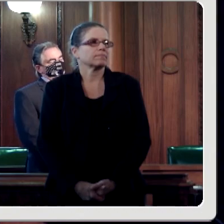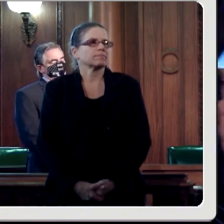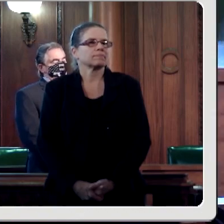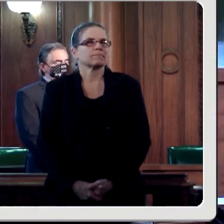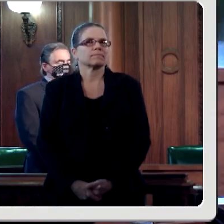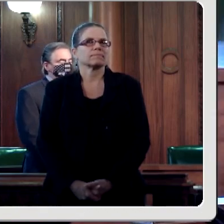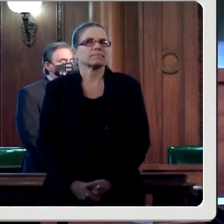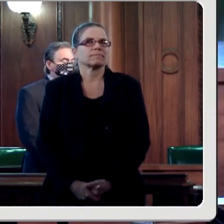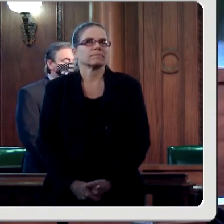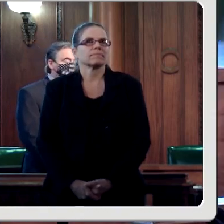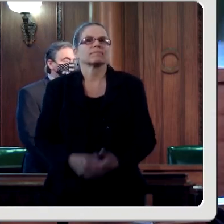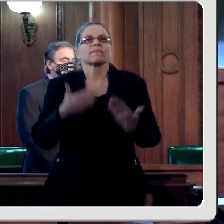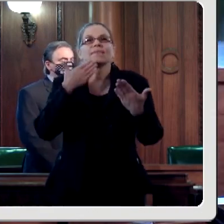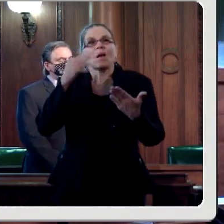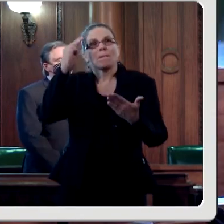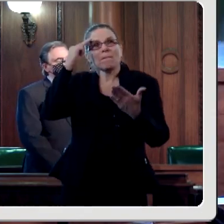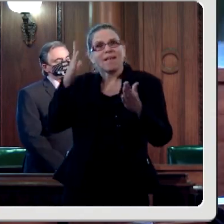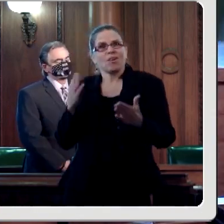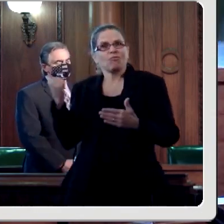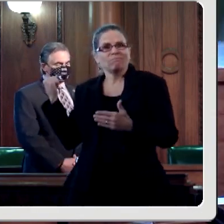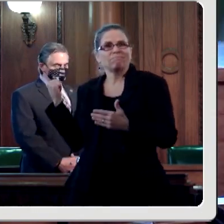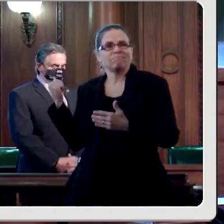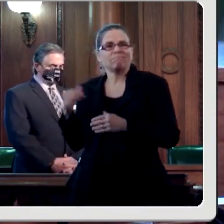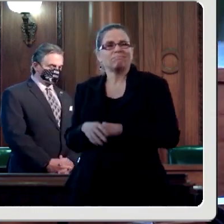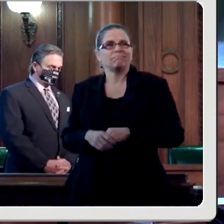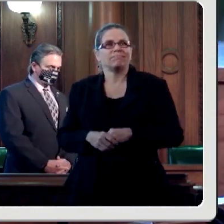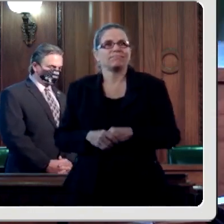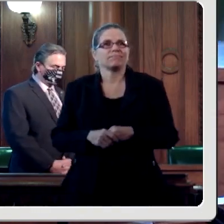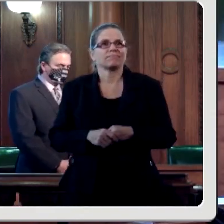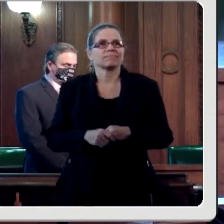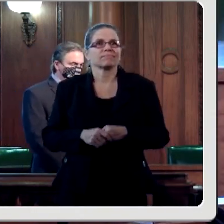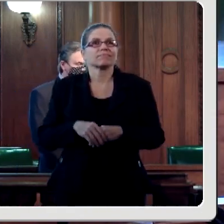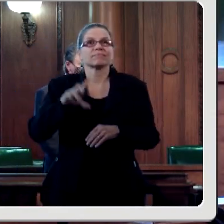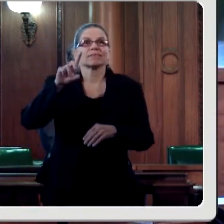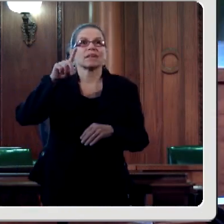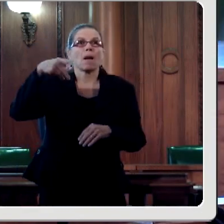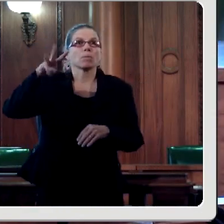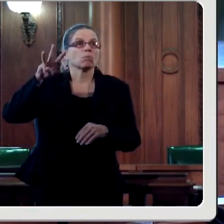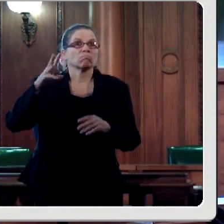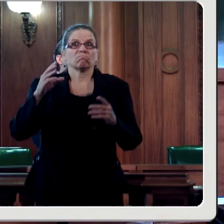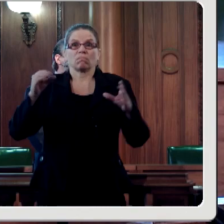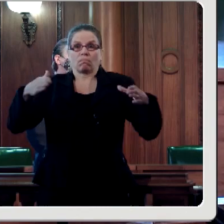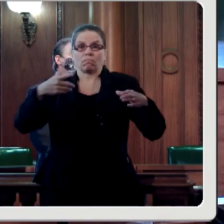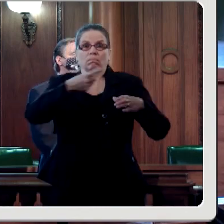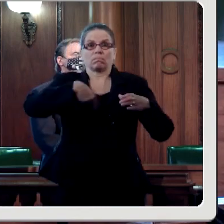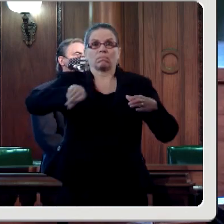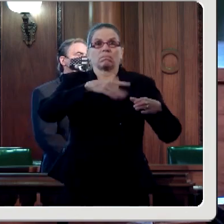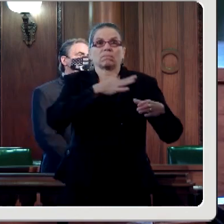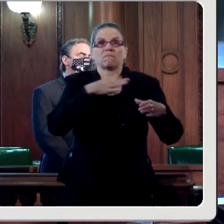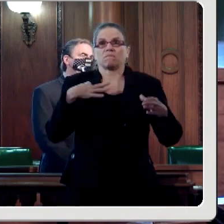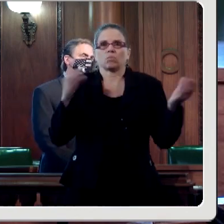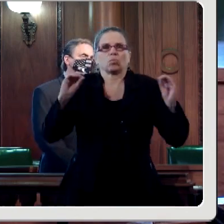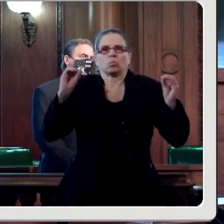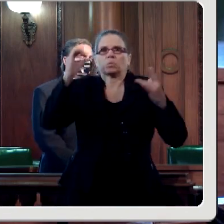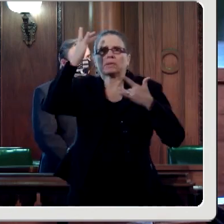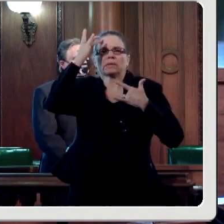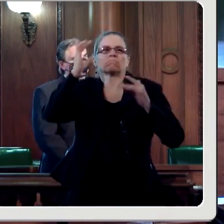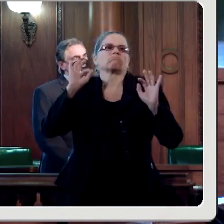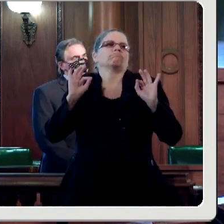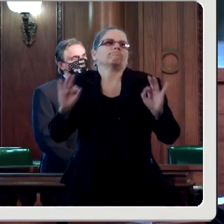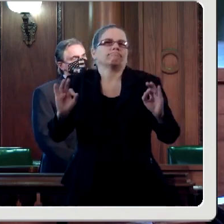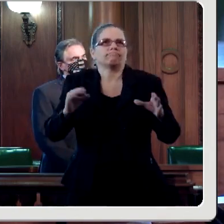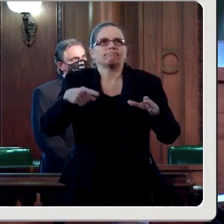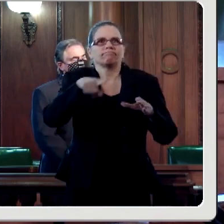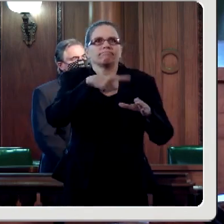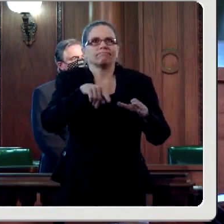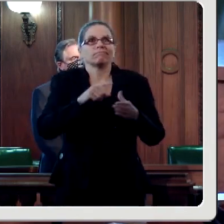Mayor, thank you. With regard to DPW, we have no employees out with COVID. Following last week's